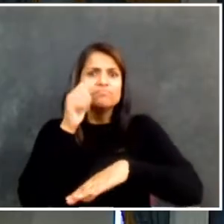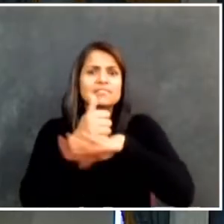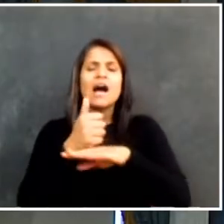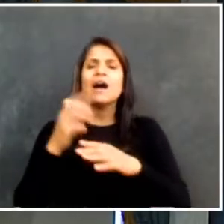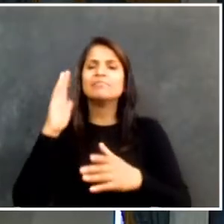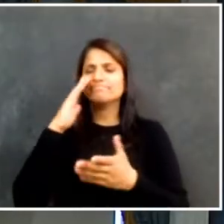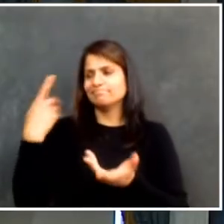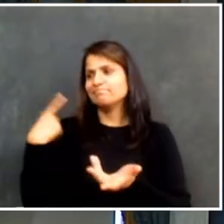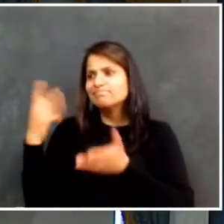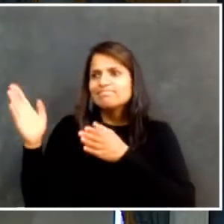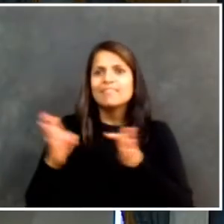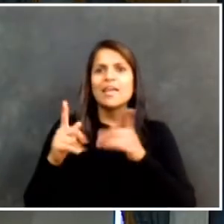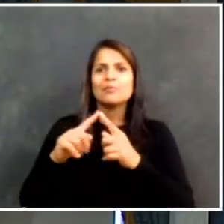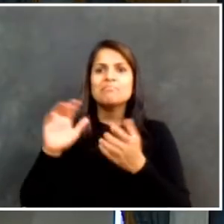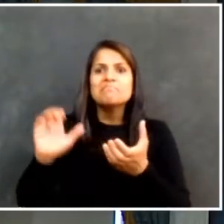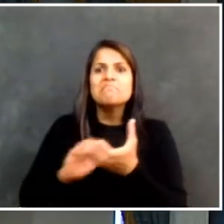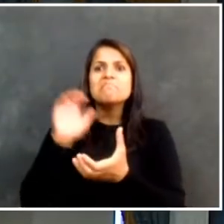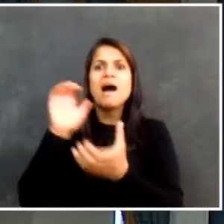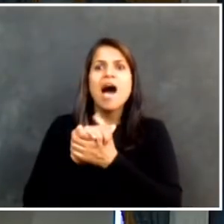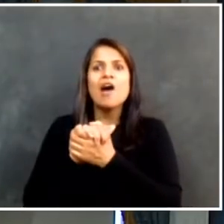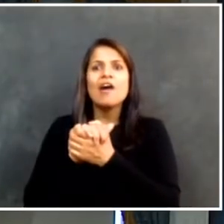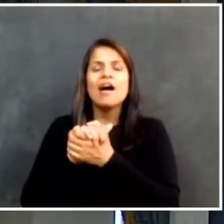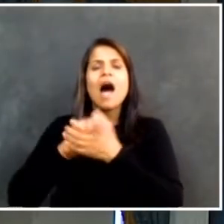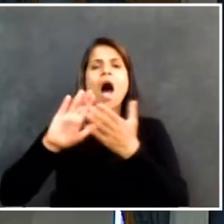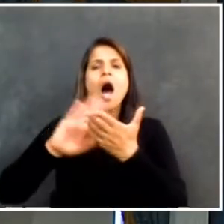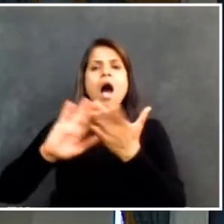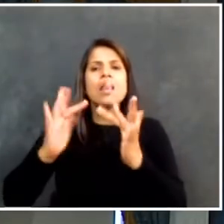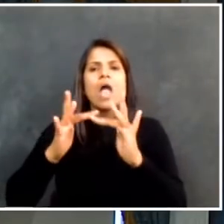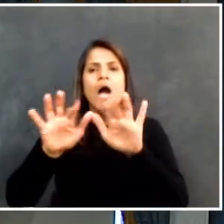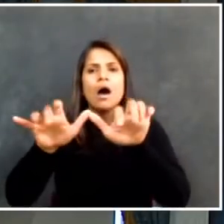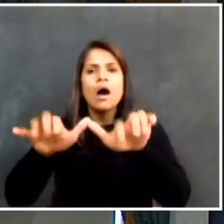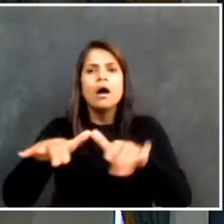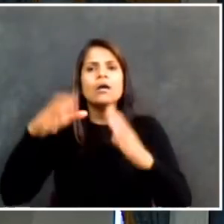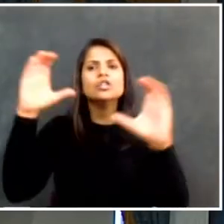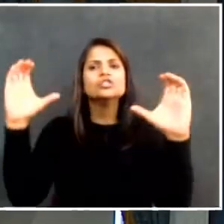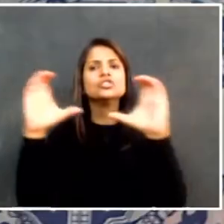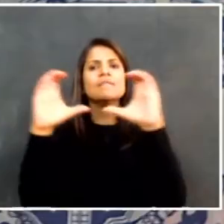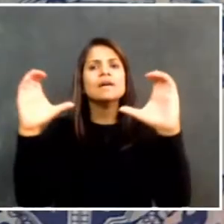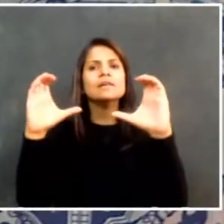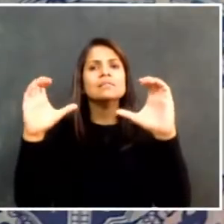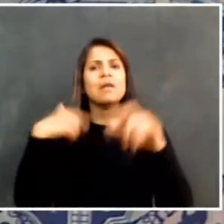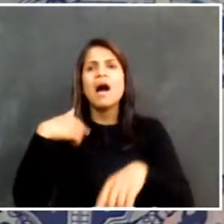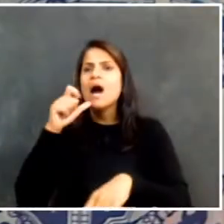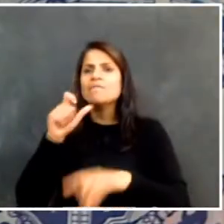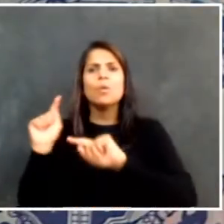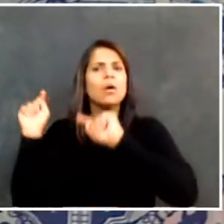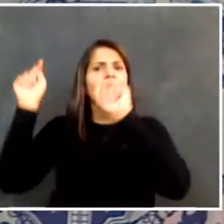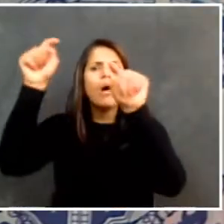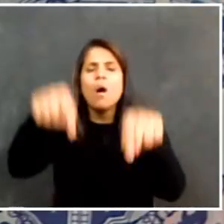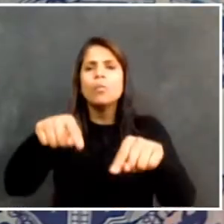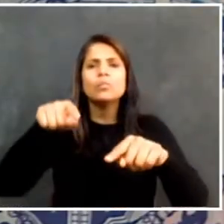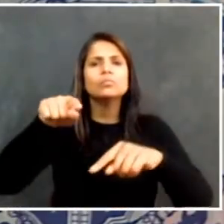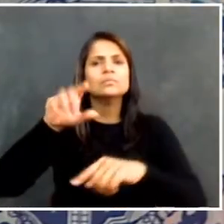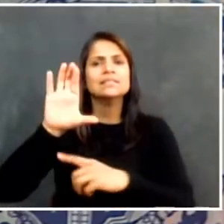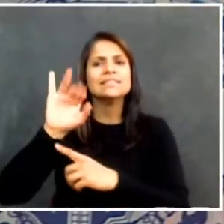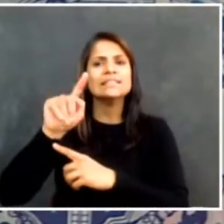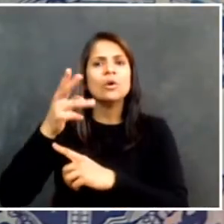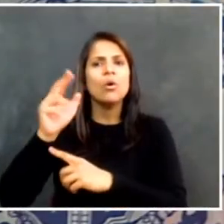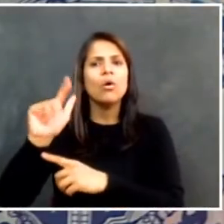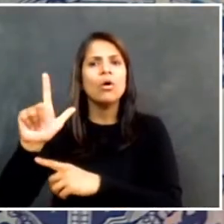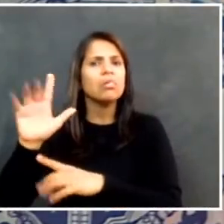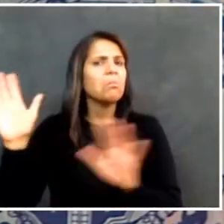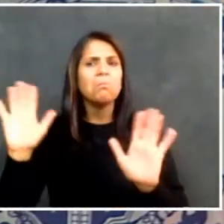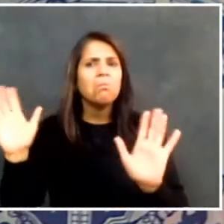access to healthcare. That's a real interesting question, Anna. The one, I would